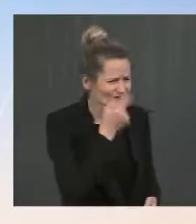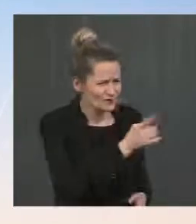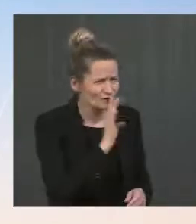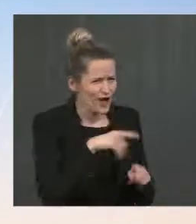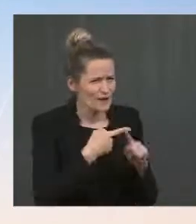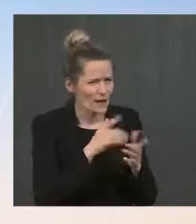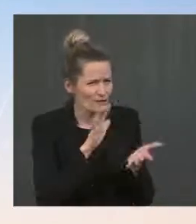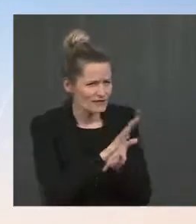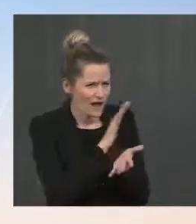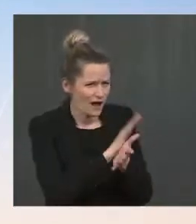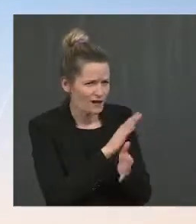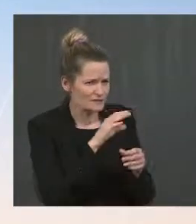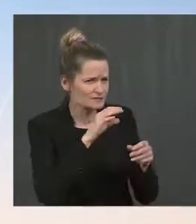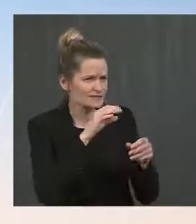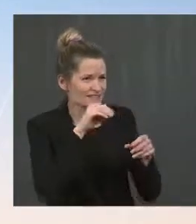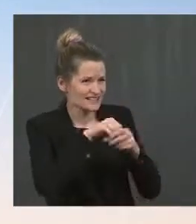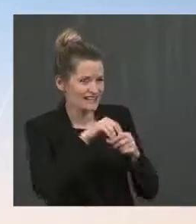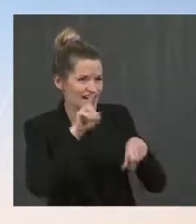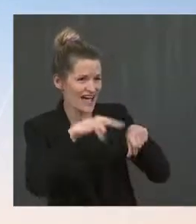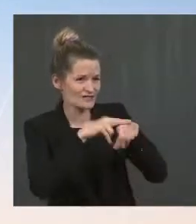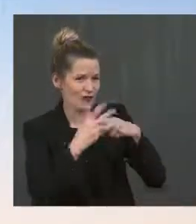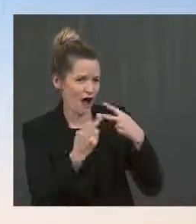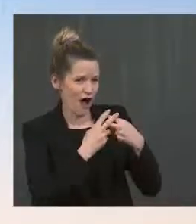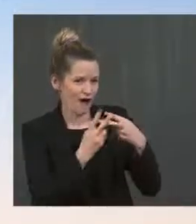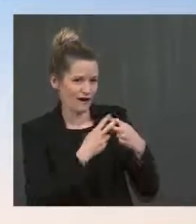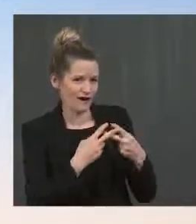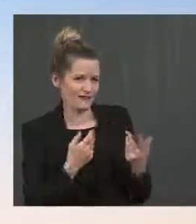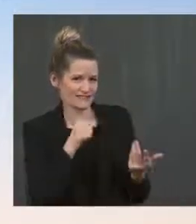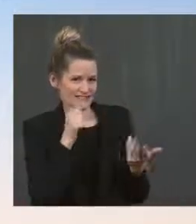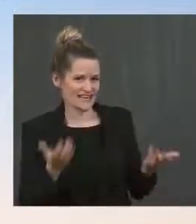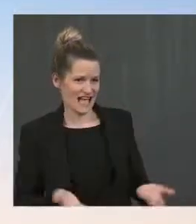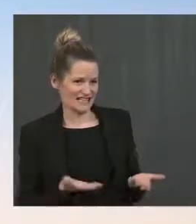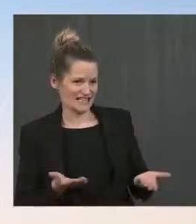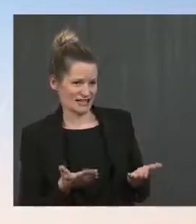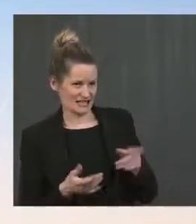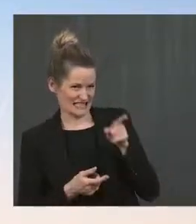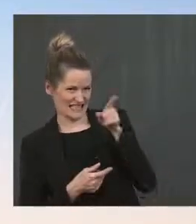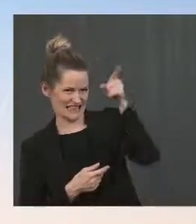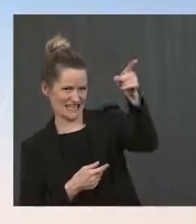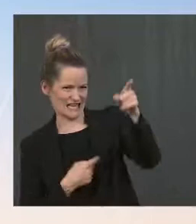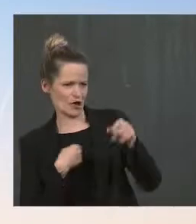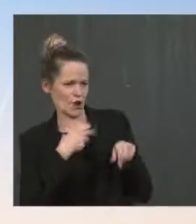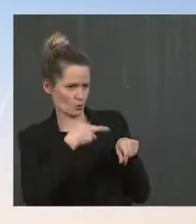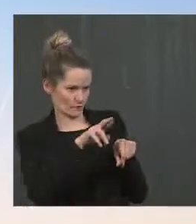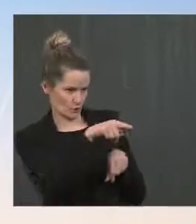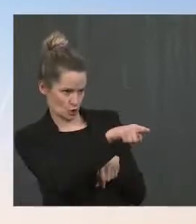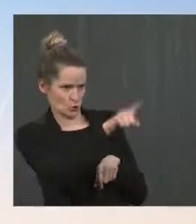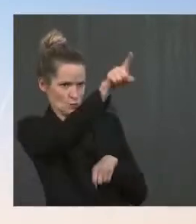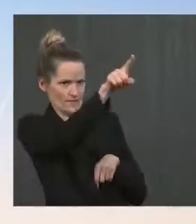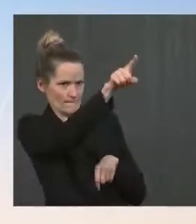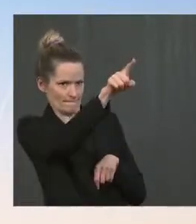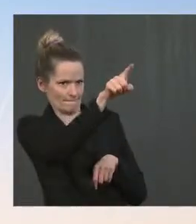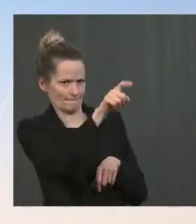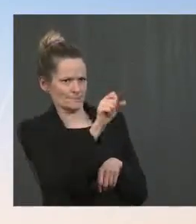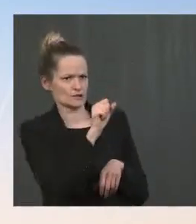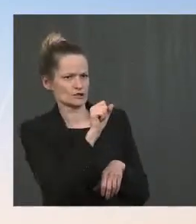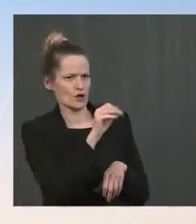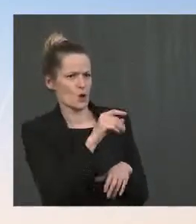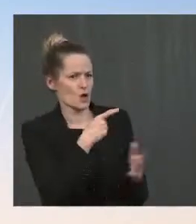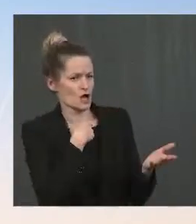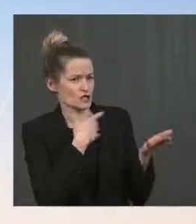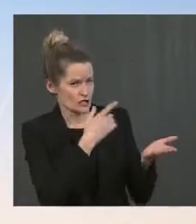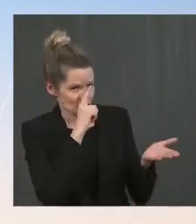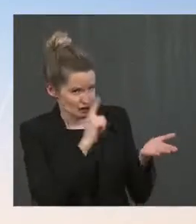that wouldn't be our purview here. Those would be documents. And I think we've had discussions along these lines before, so I'd have to check on whether there is